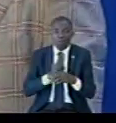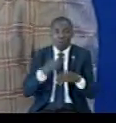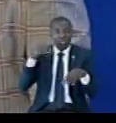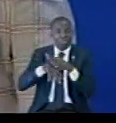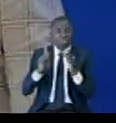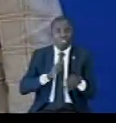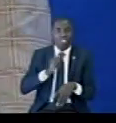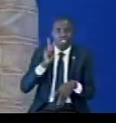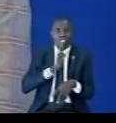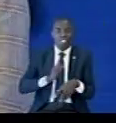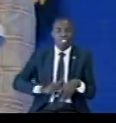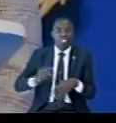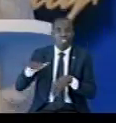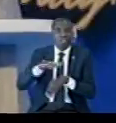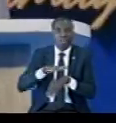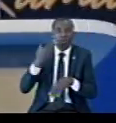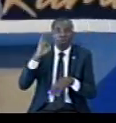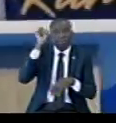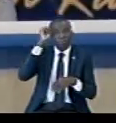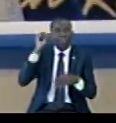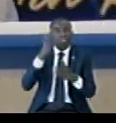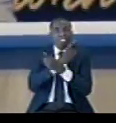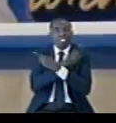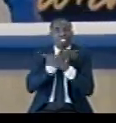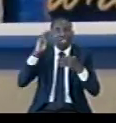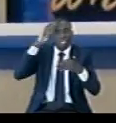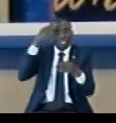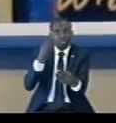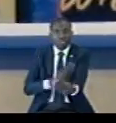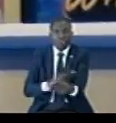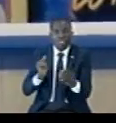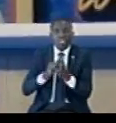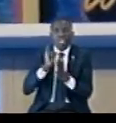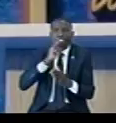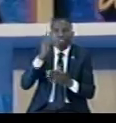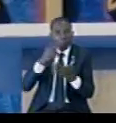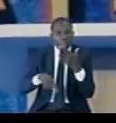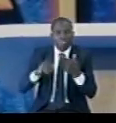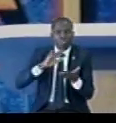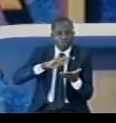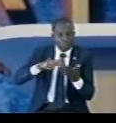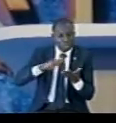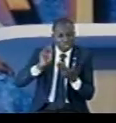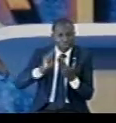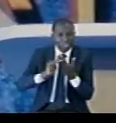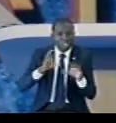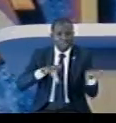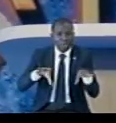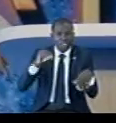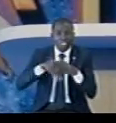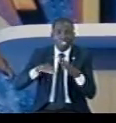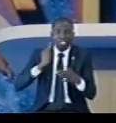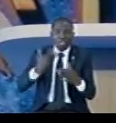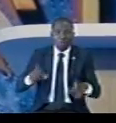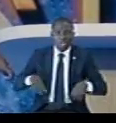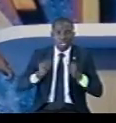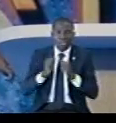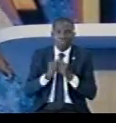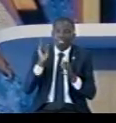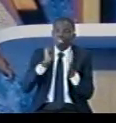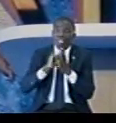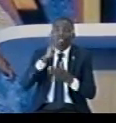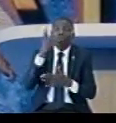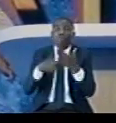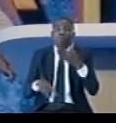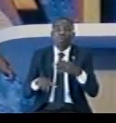the kingdom of his dear son. That's what forgiveness does in our lives. That's